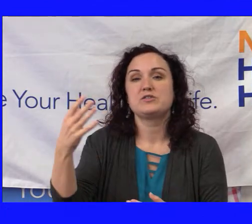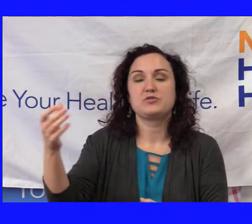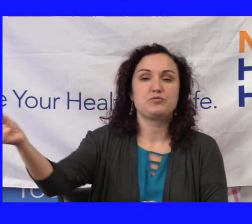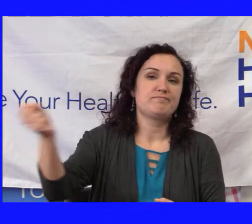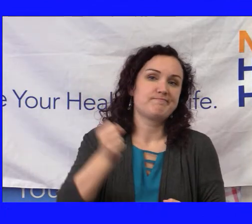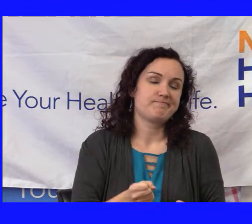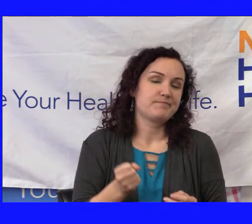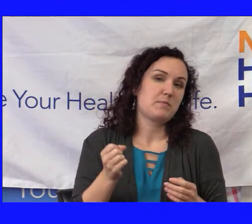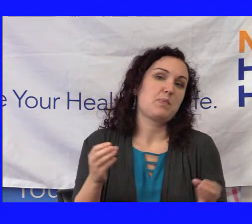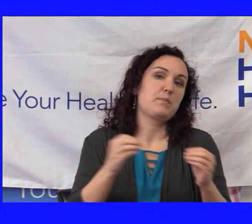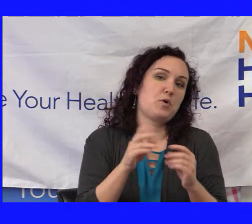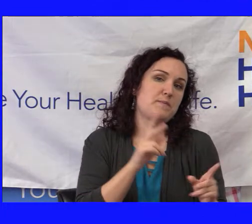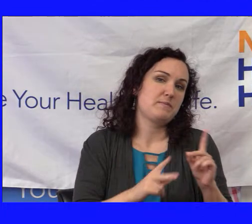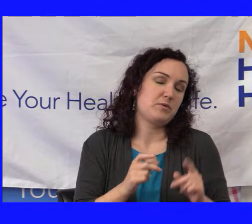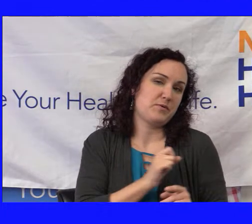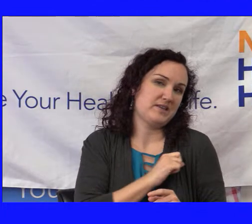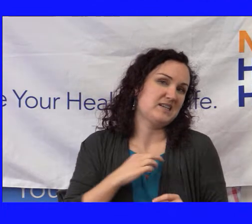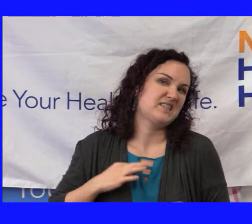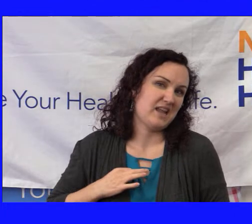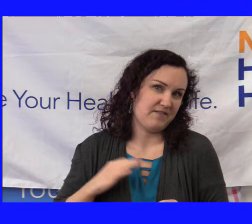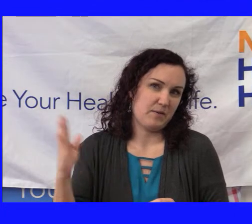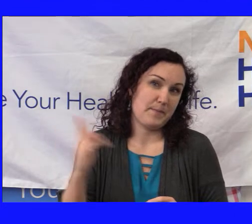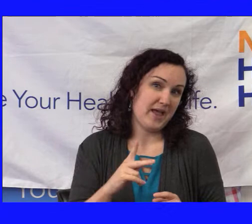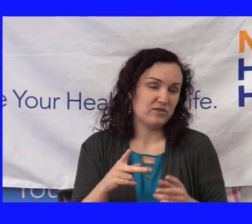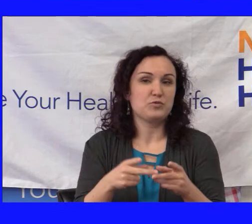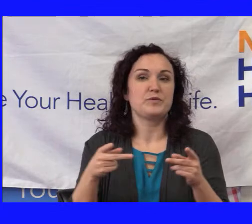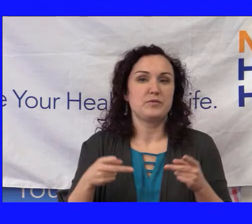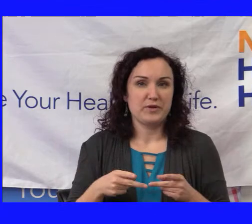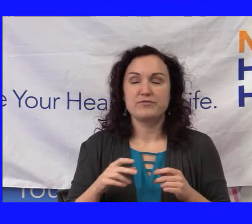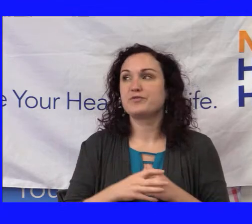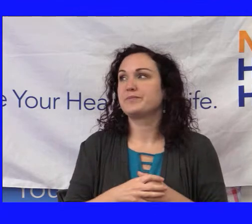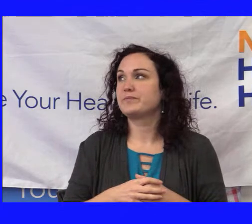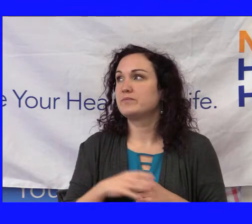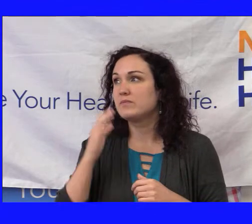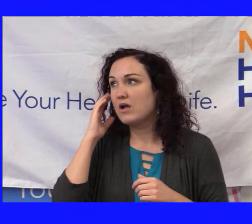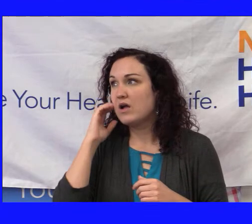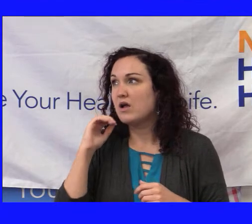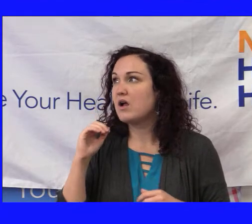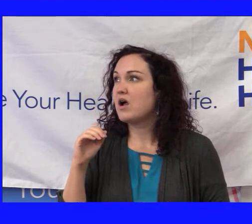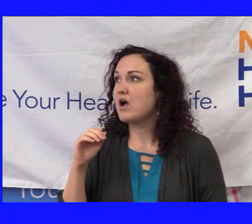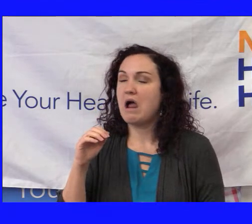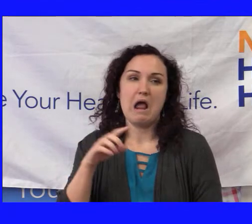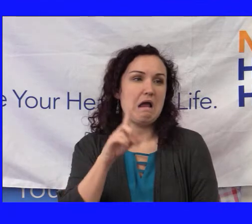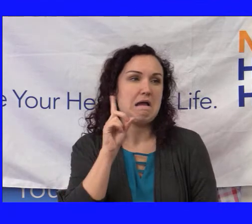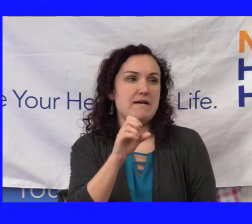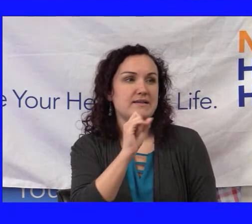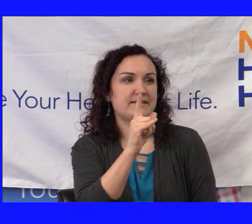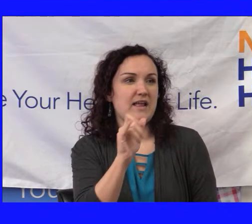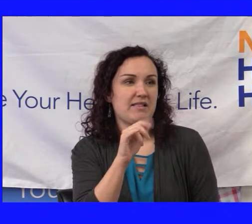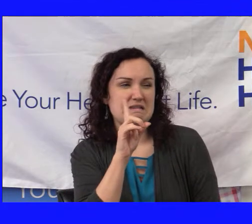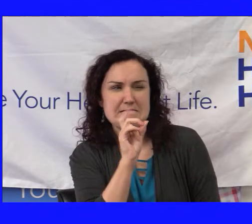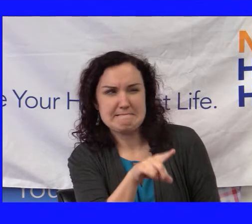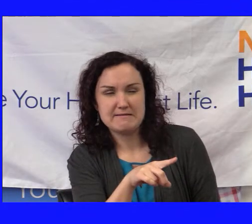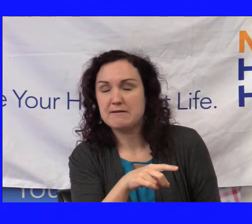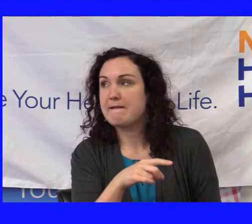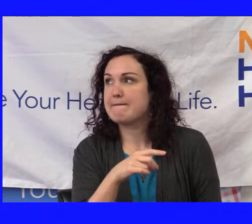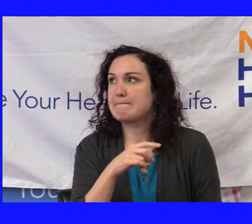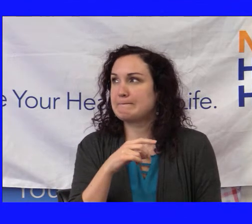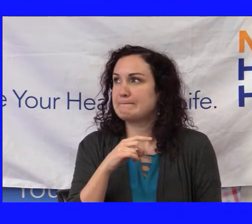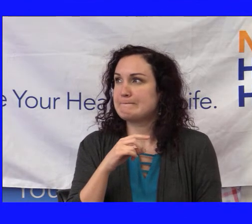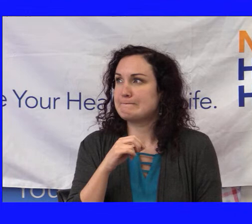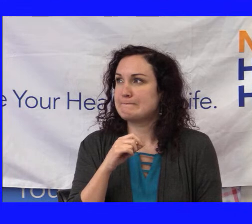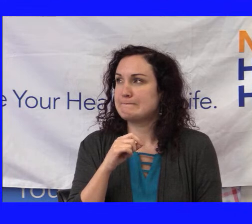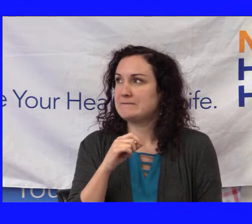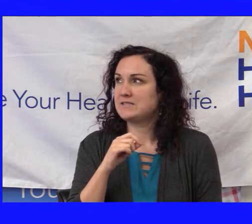and follow up for those visits. Can I quickly ask a question on that, on one of